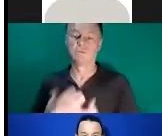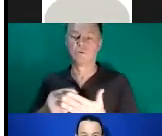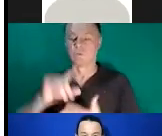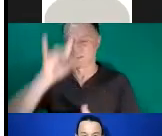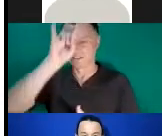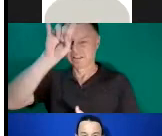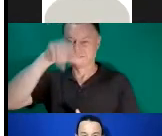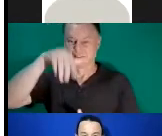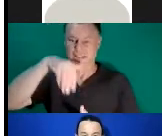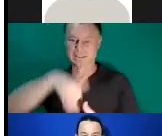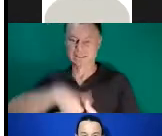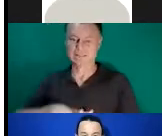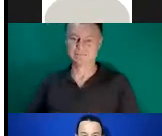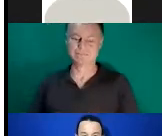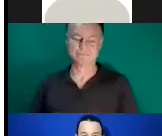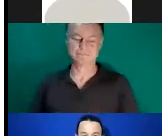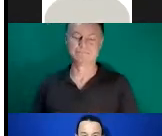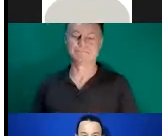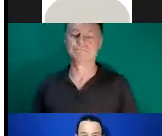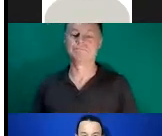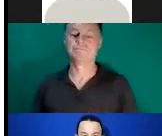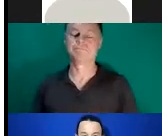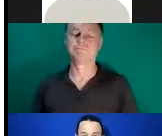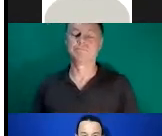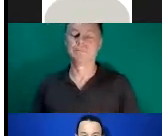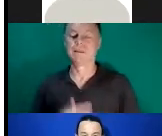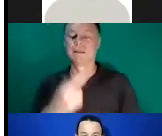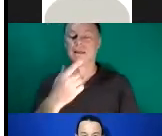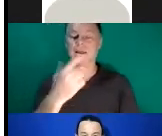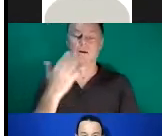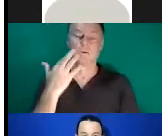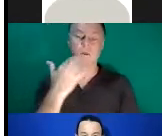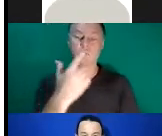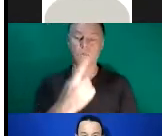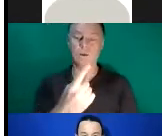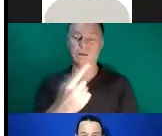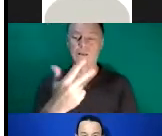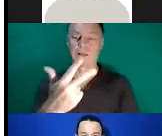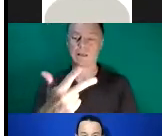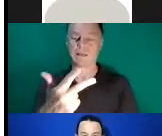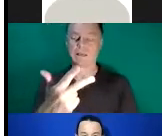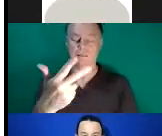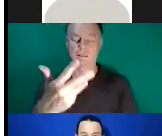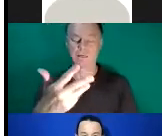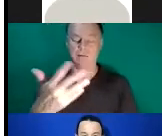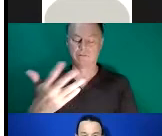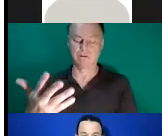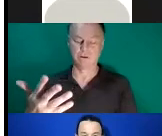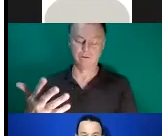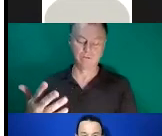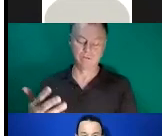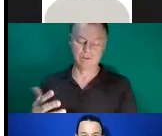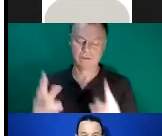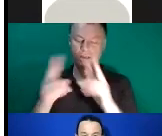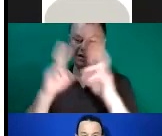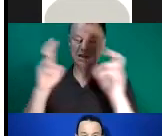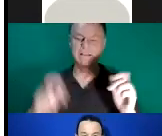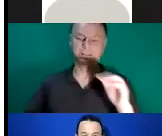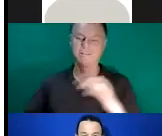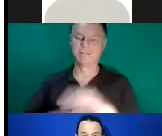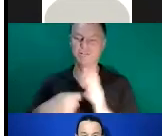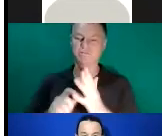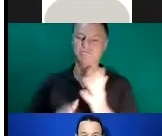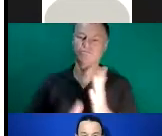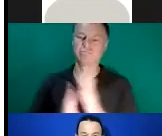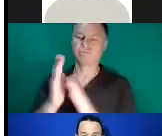me." In 1895, the castle was completely gutted by fire, with reports from the New York Times